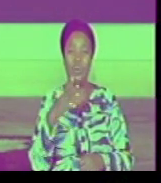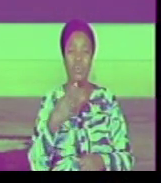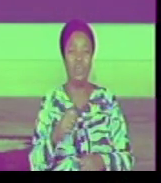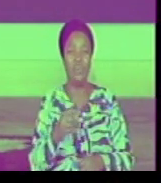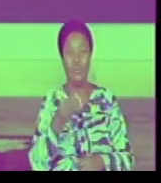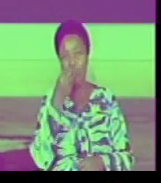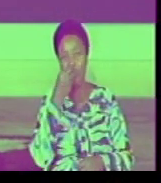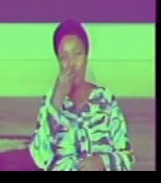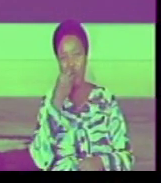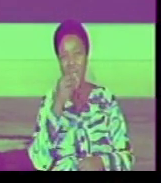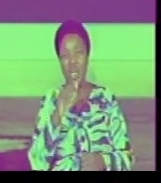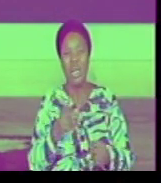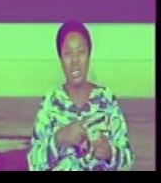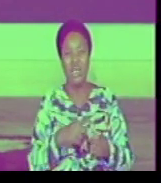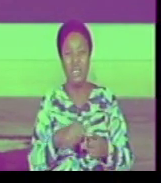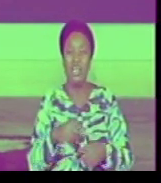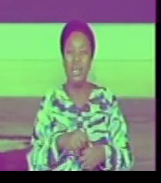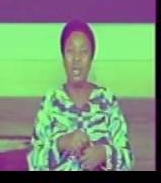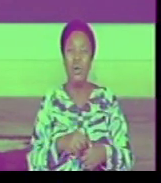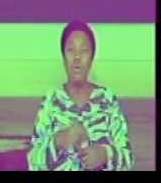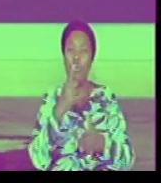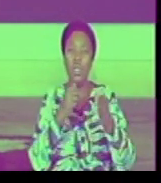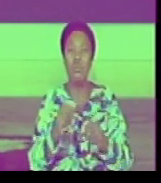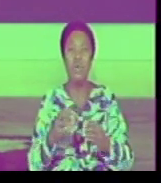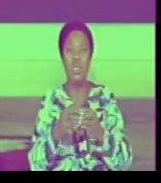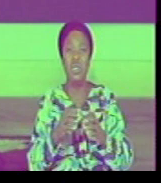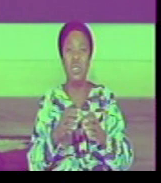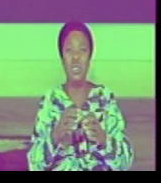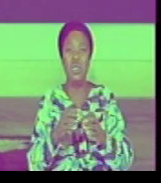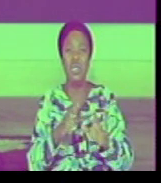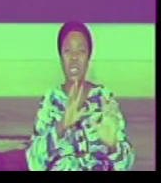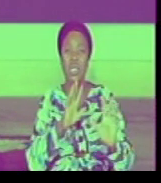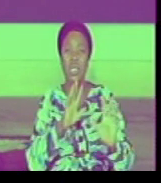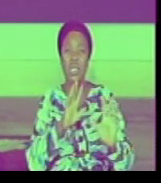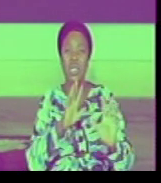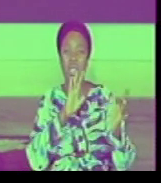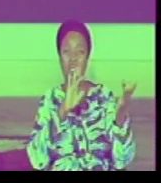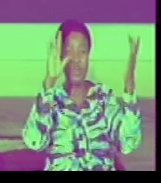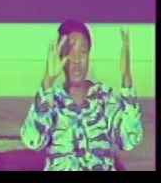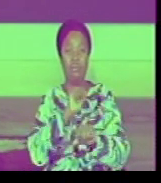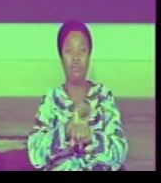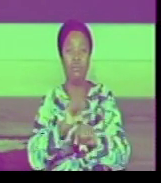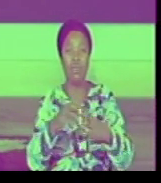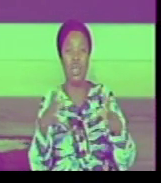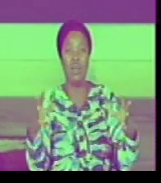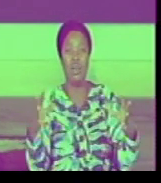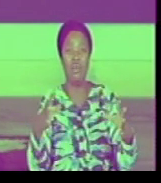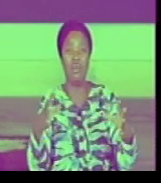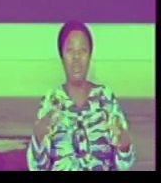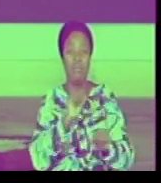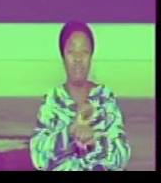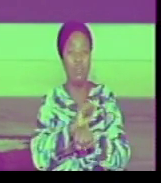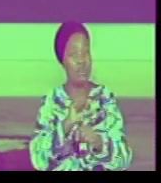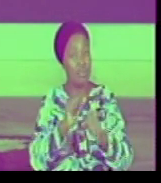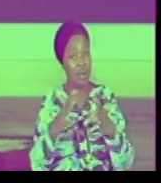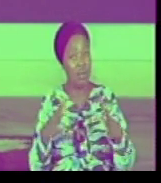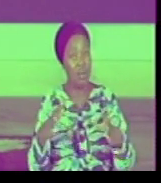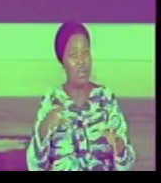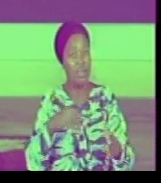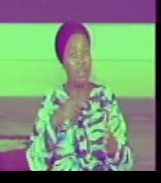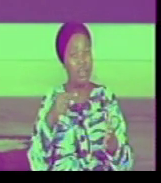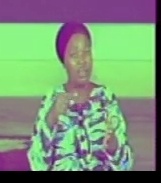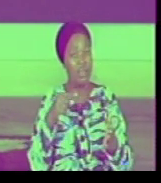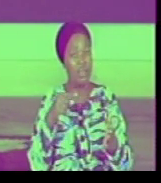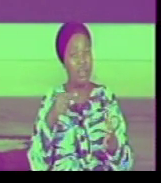are you expecting out of the dry rock? Honey out of the rock shall I have satisfied